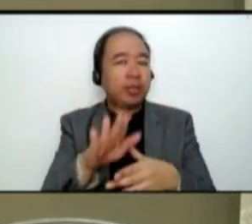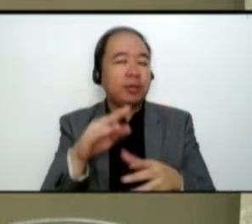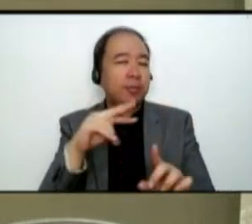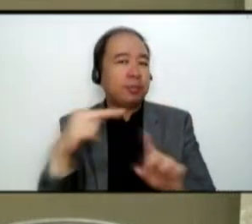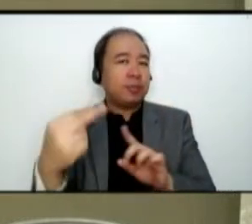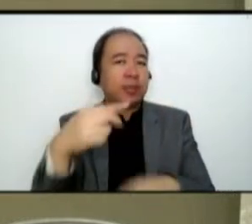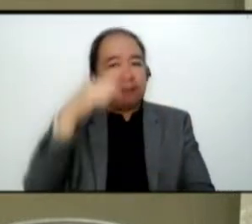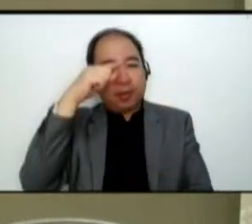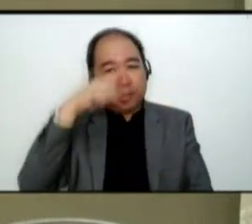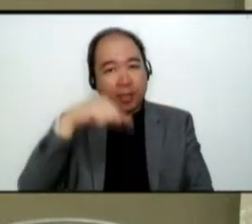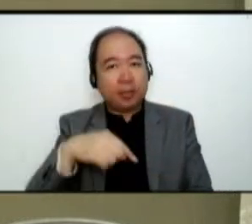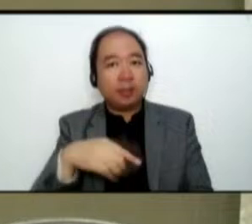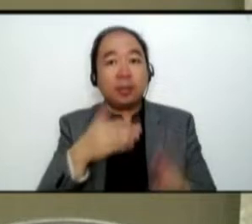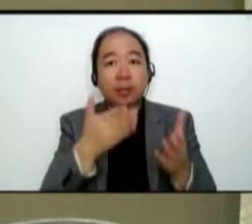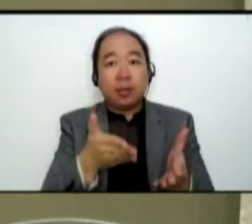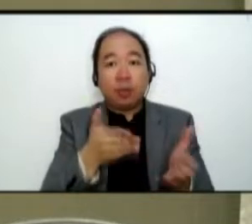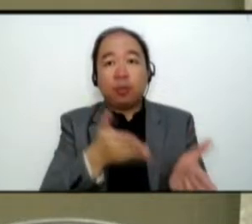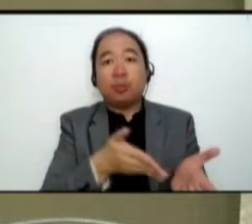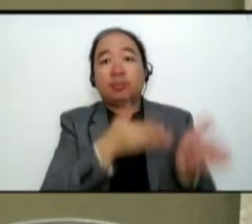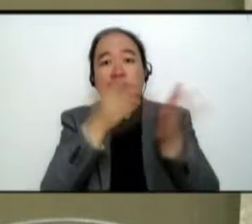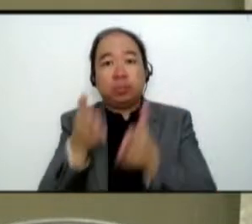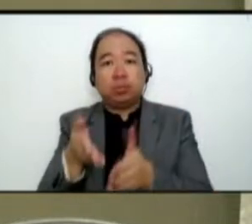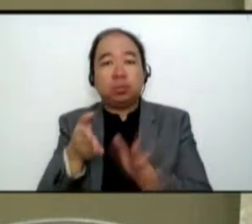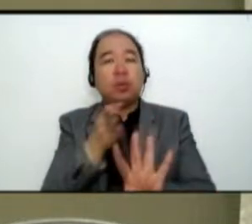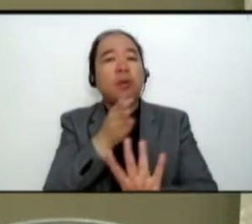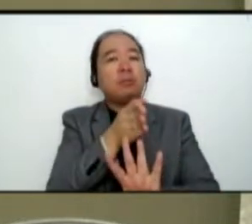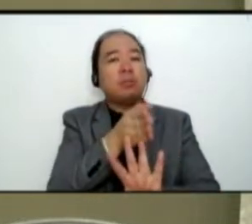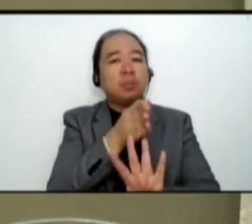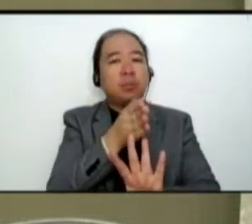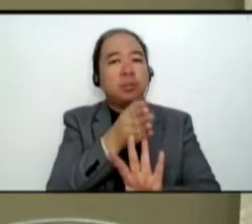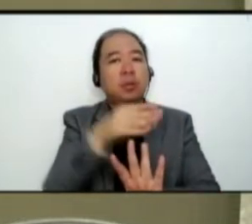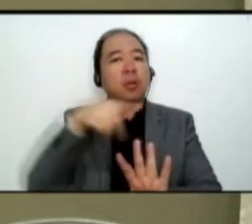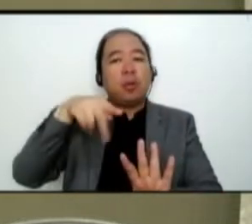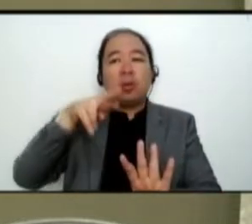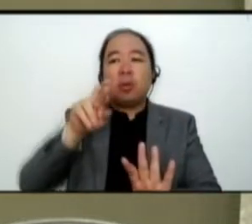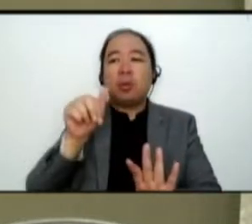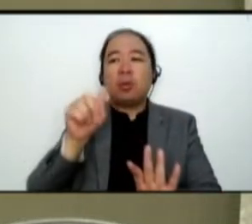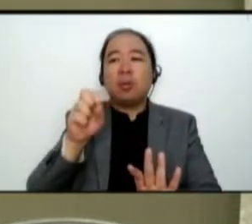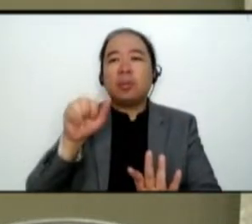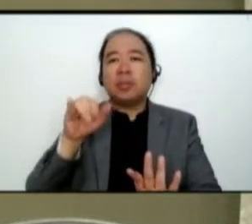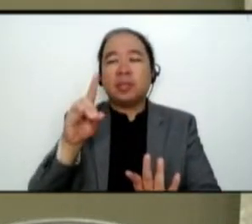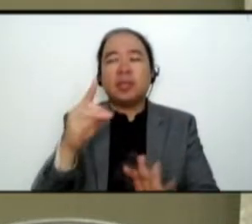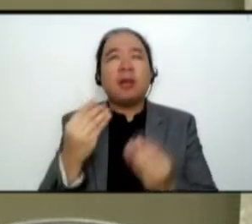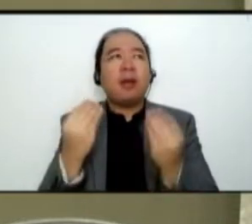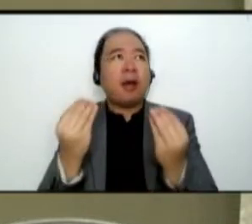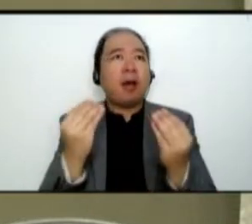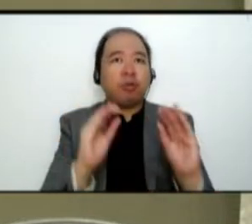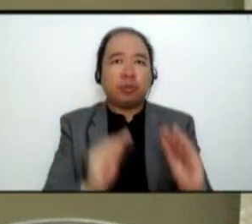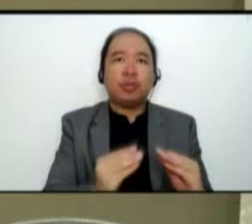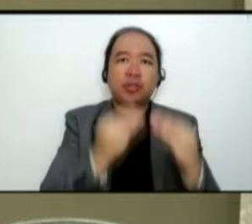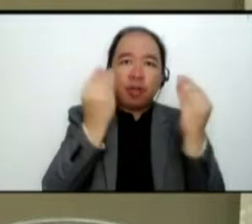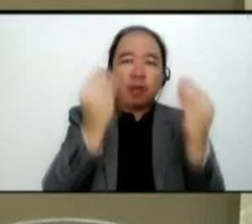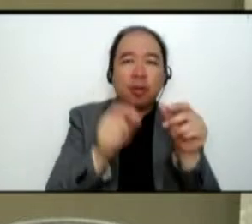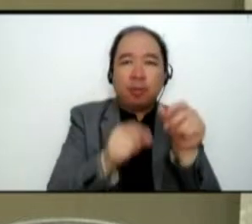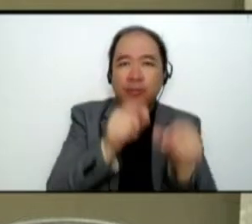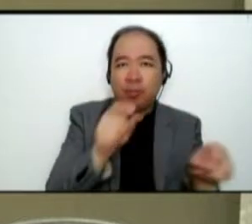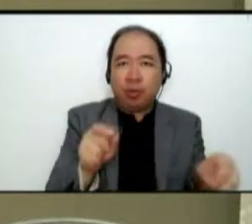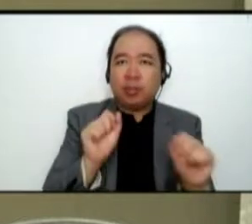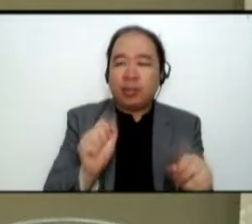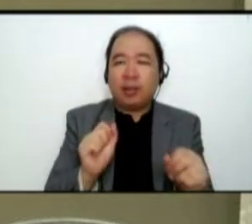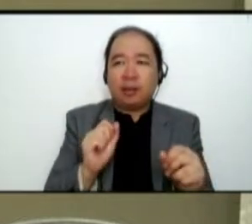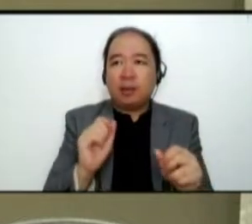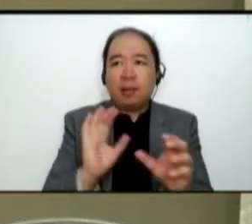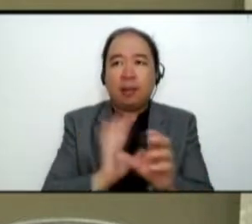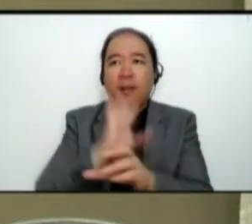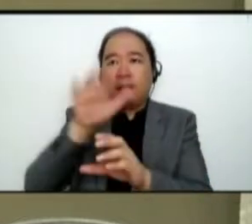I now turn to Mr. Prasad. How can younger and older generations be more effectively engaged through technology? What role